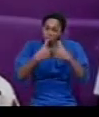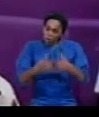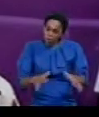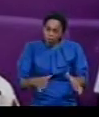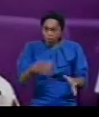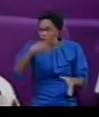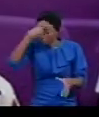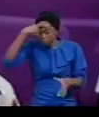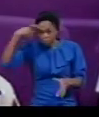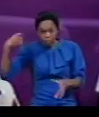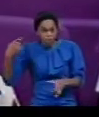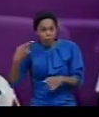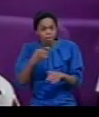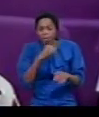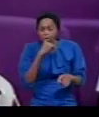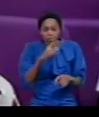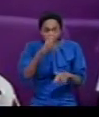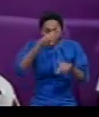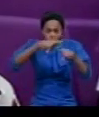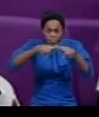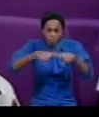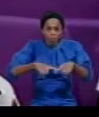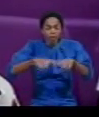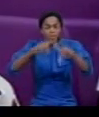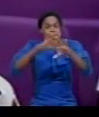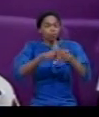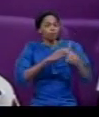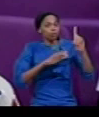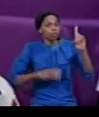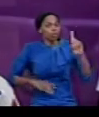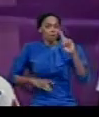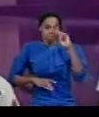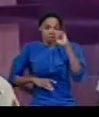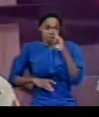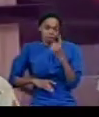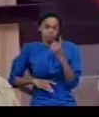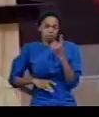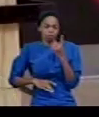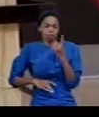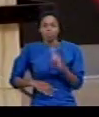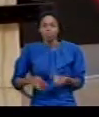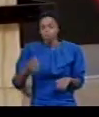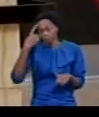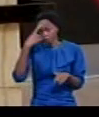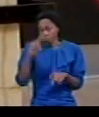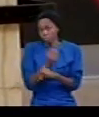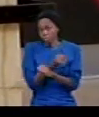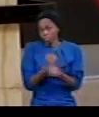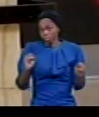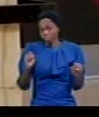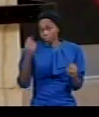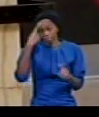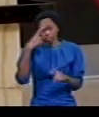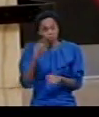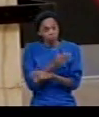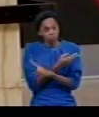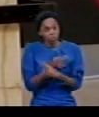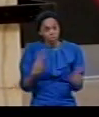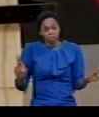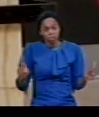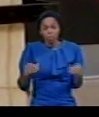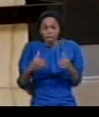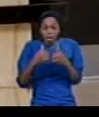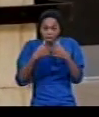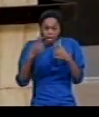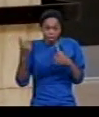because they are not depending on Christ and Christ alone for salvation, for redemption. The